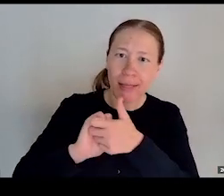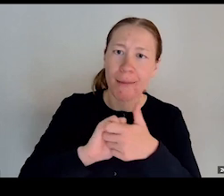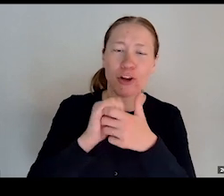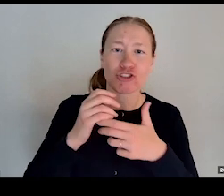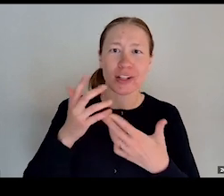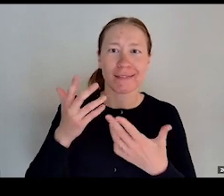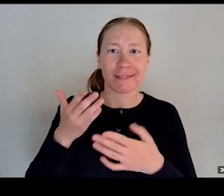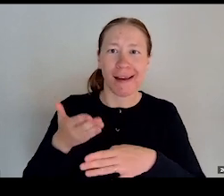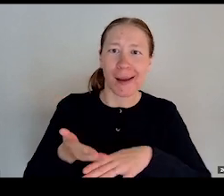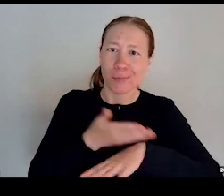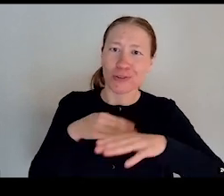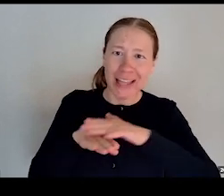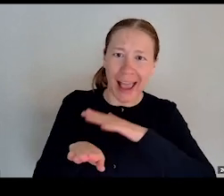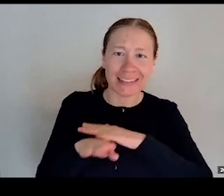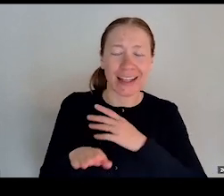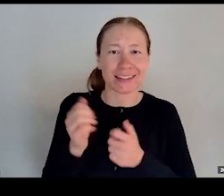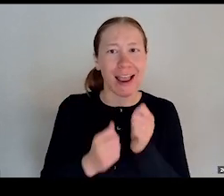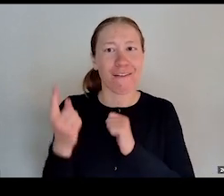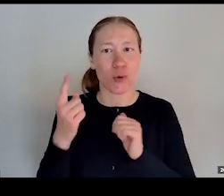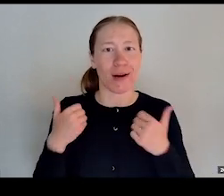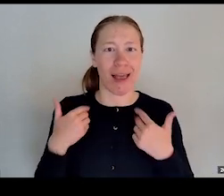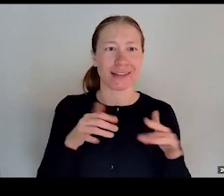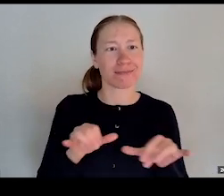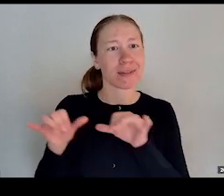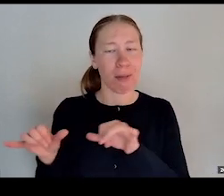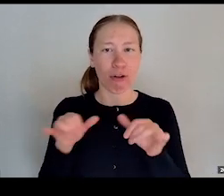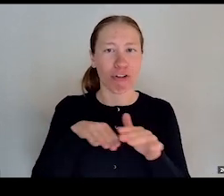has similar access to that information.